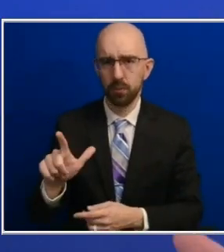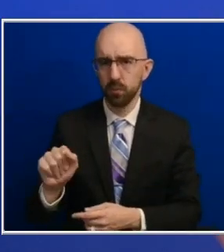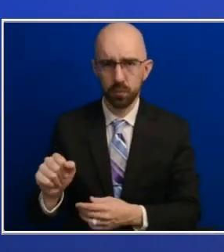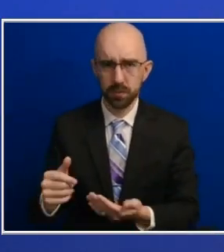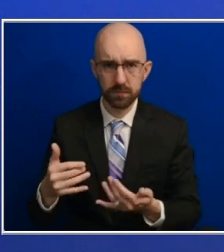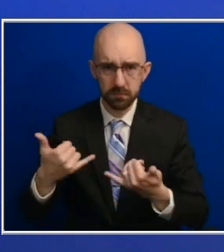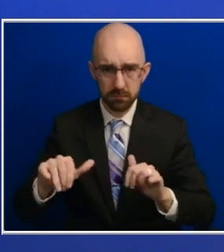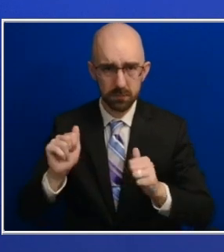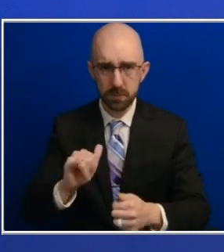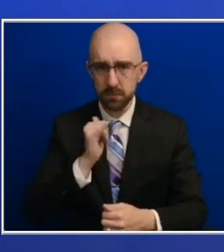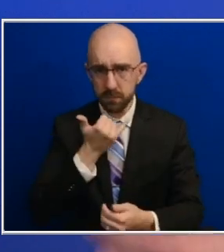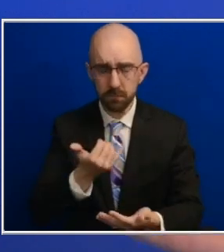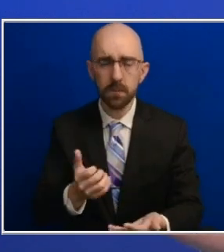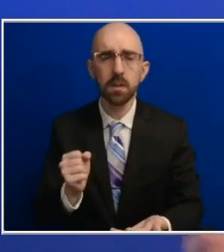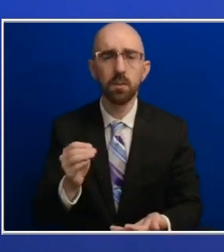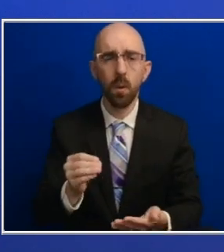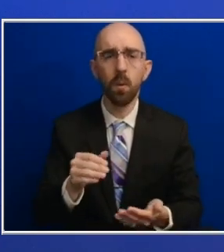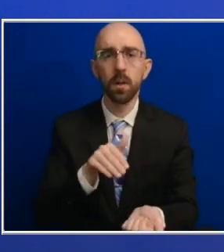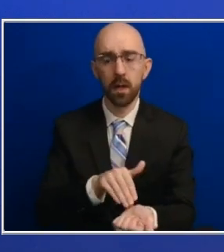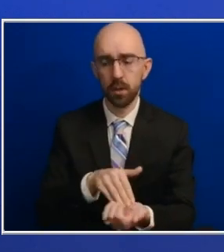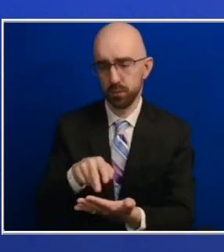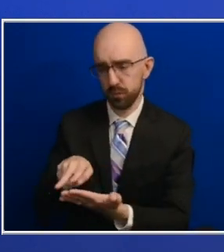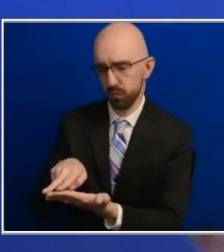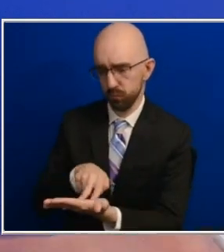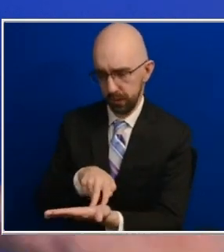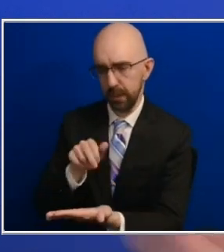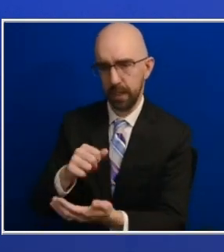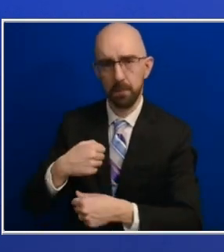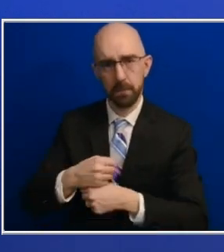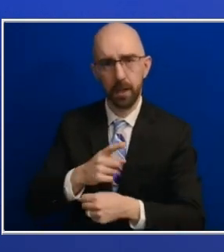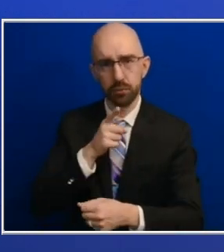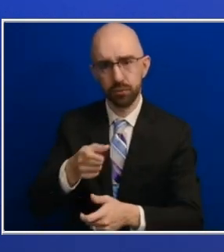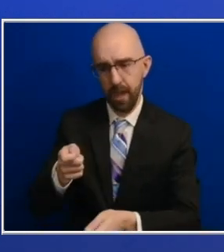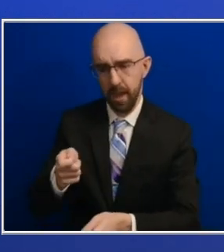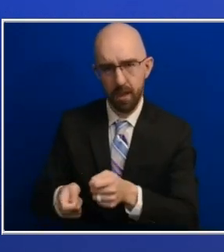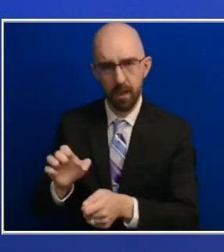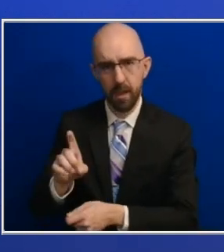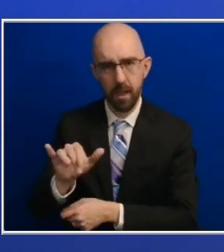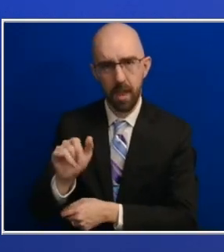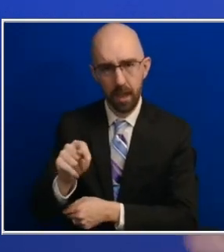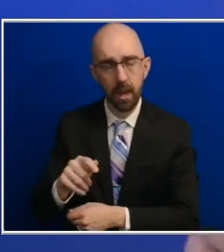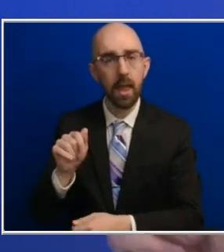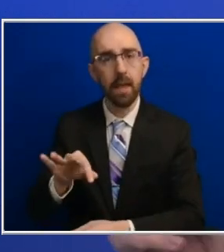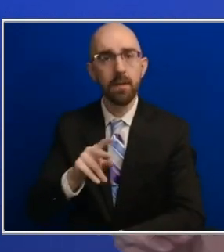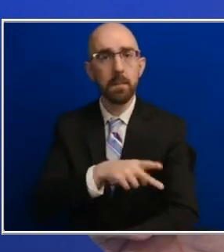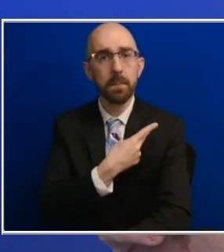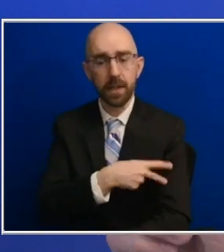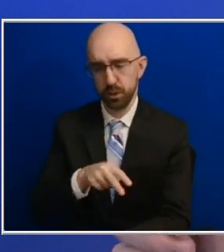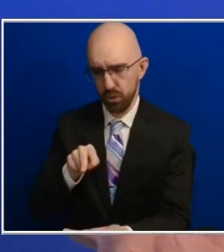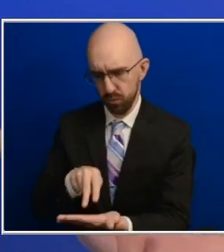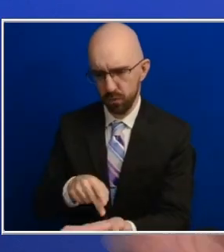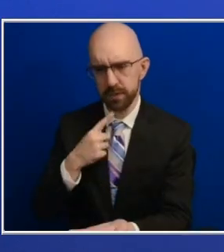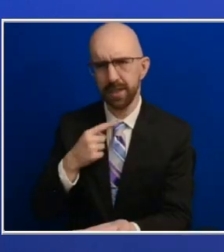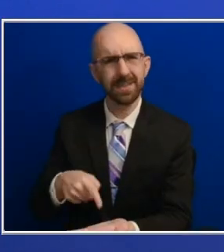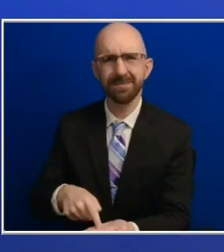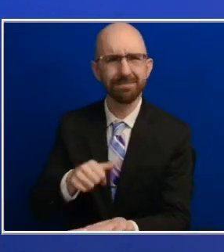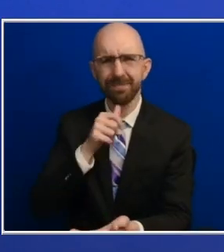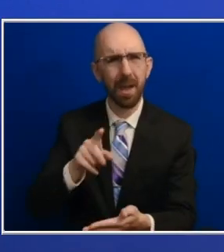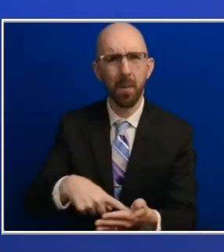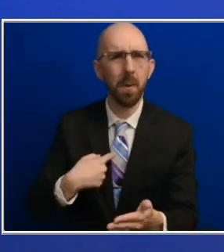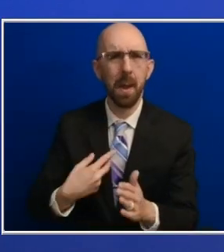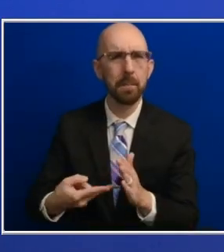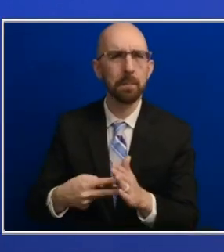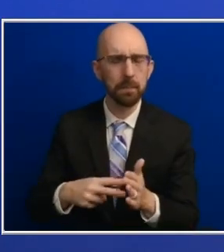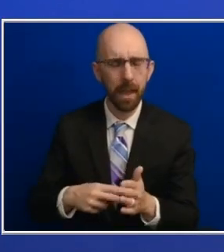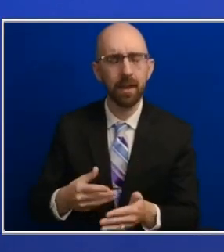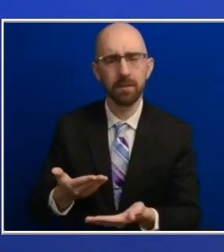if, as the doctor's reading the notes, they need to make sure they edit it. If a patient ever takes a look at a note and says, that's not quite what I meant, they're